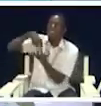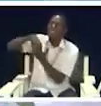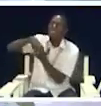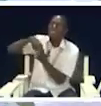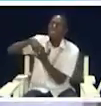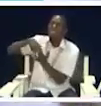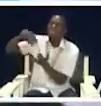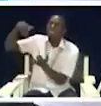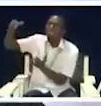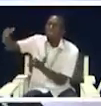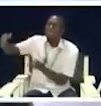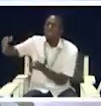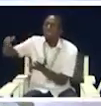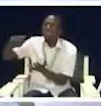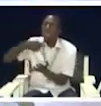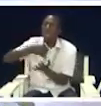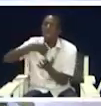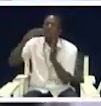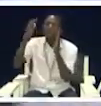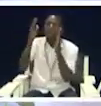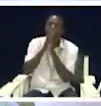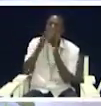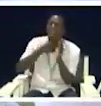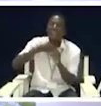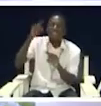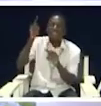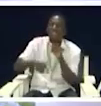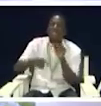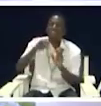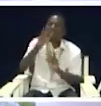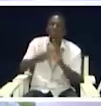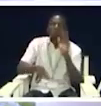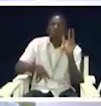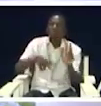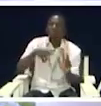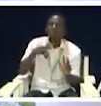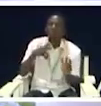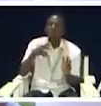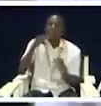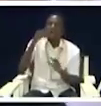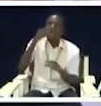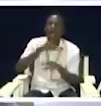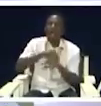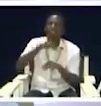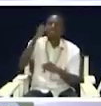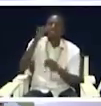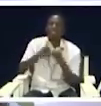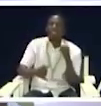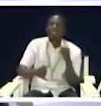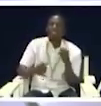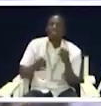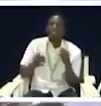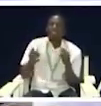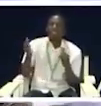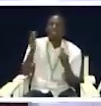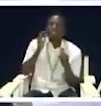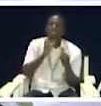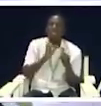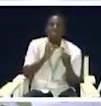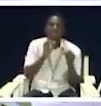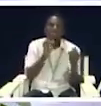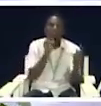with me because they came to the airport. I couldn't walk. My husband would be carrying me. At the end of the day, they put me to see Daddy Gio on the